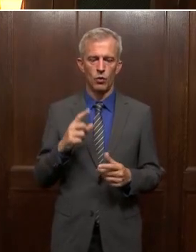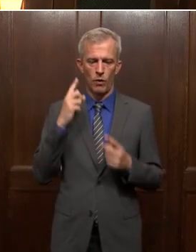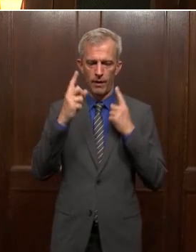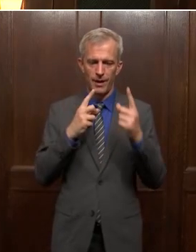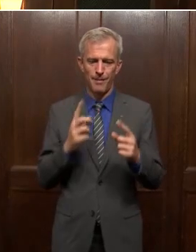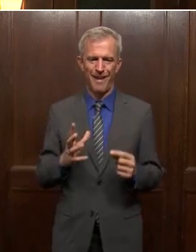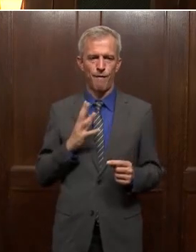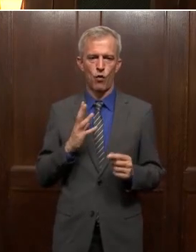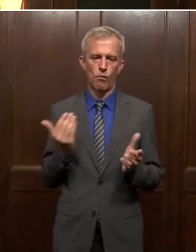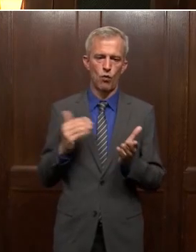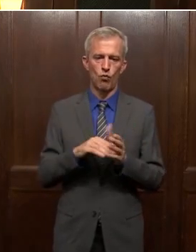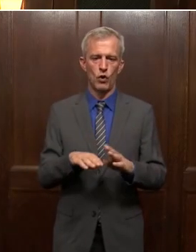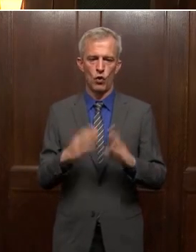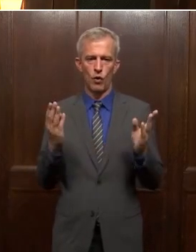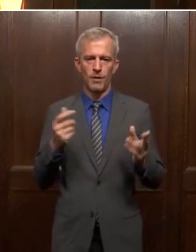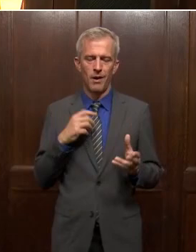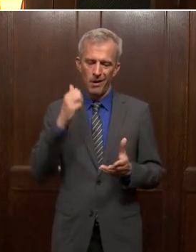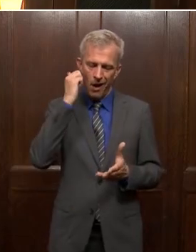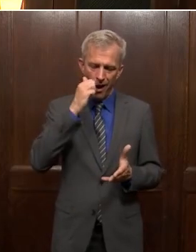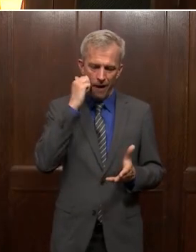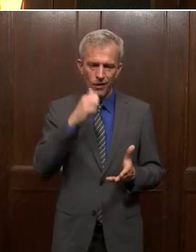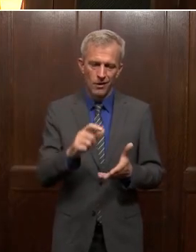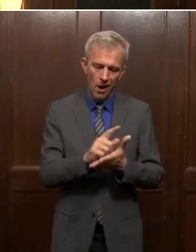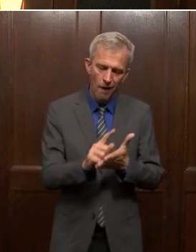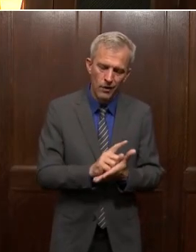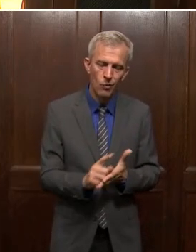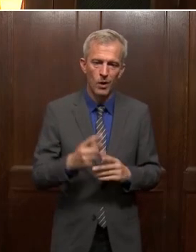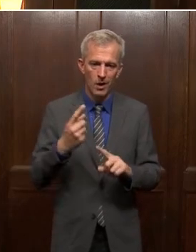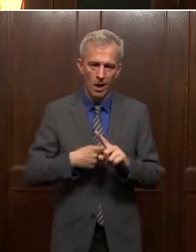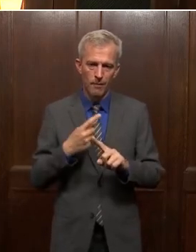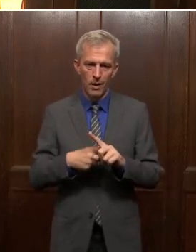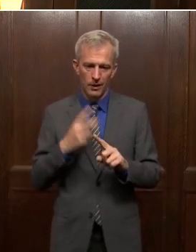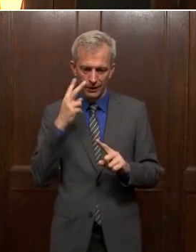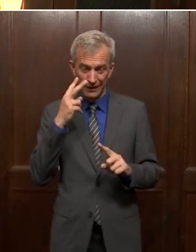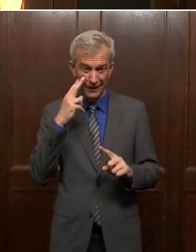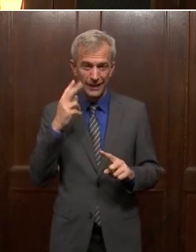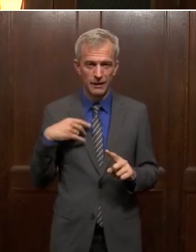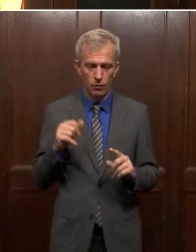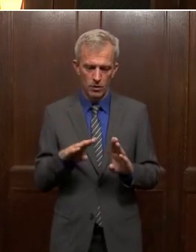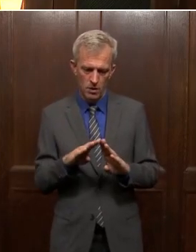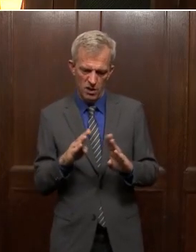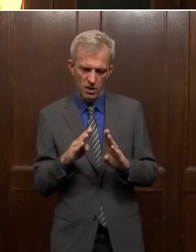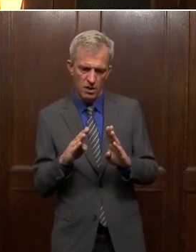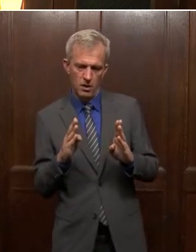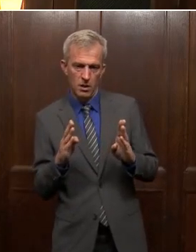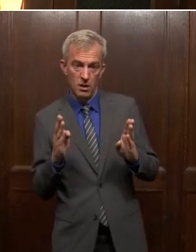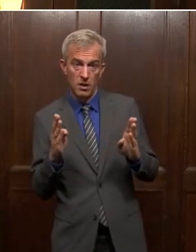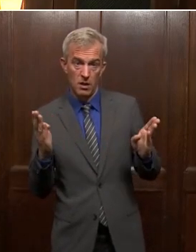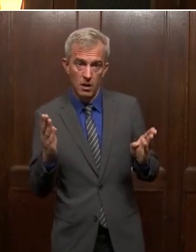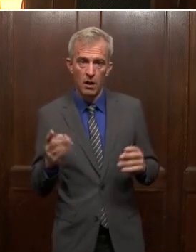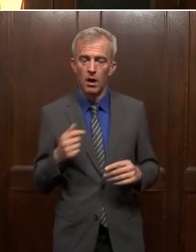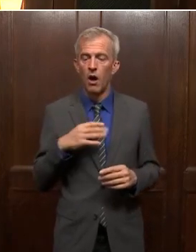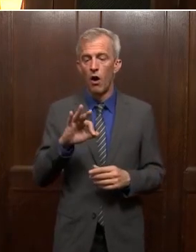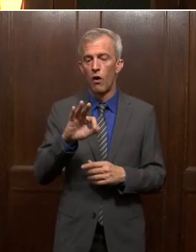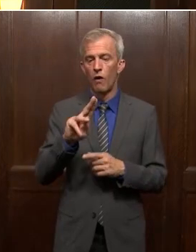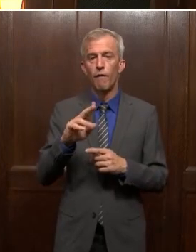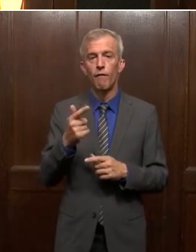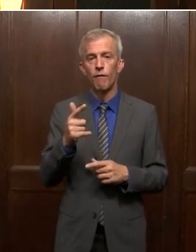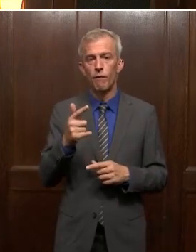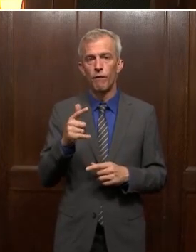this much more dynamically and every day, every week, every month throughout the year. Furloughs are in our power. We imposed them